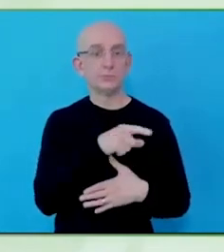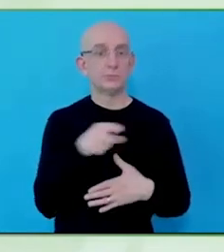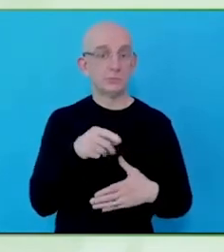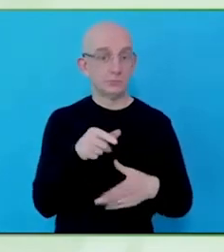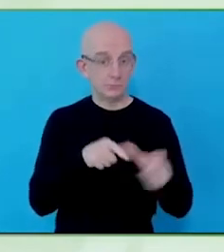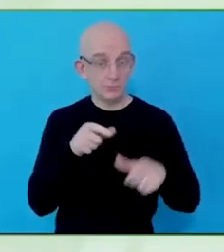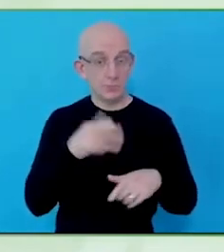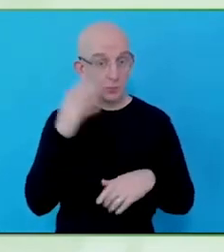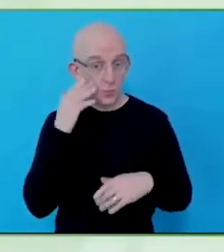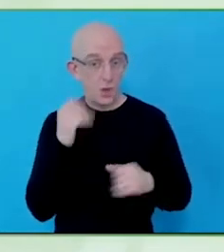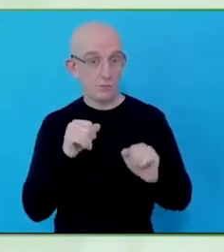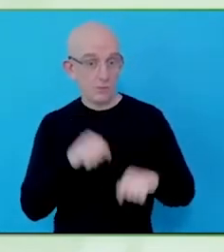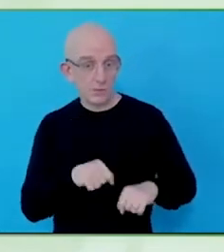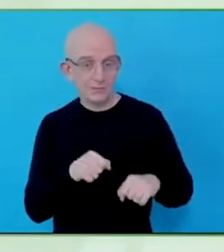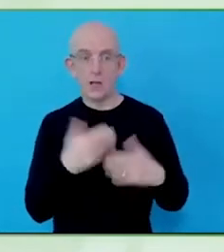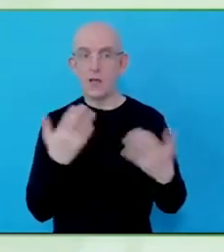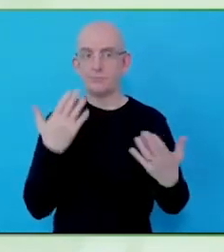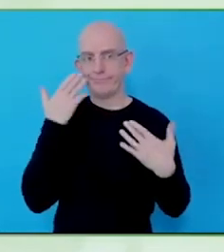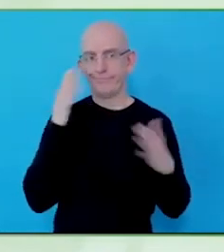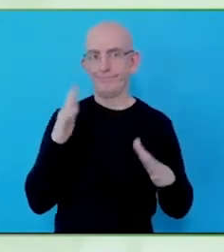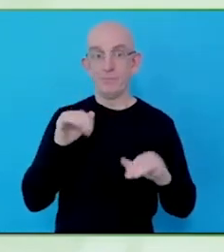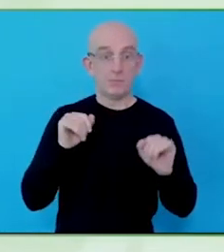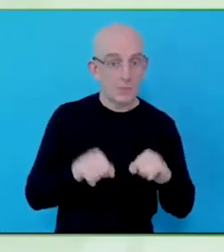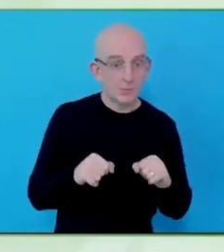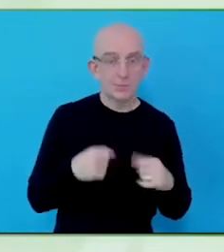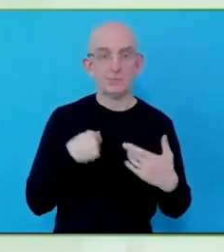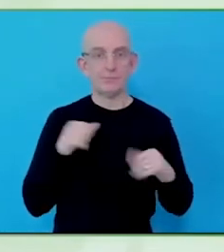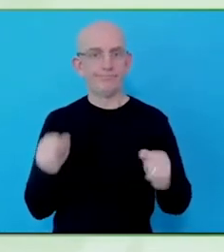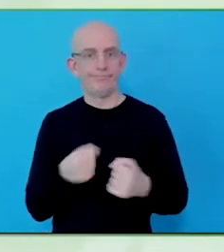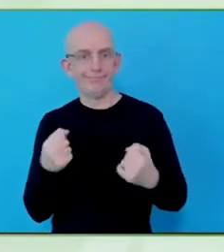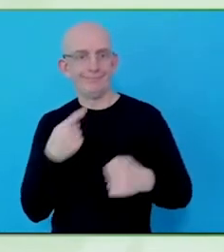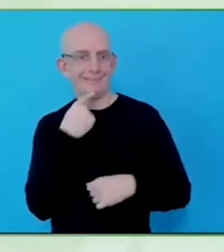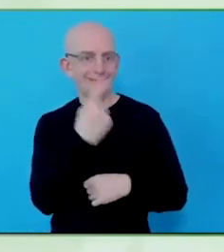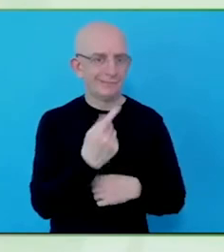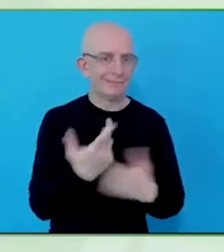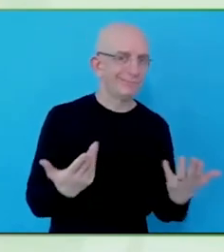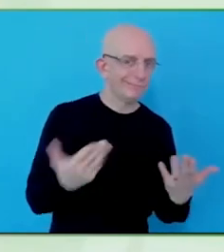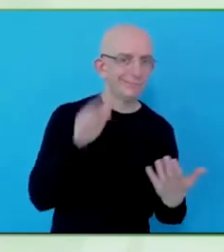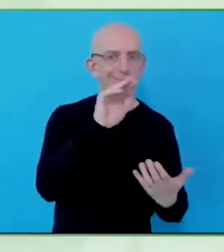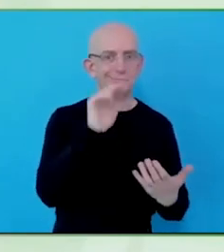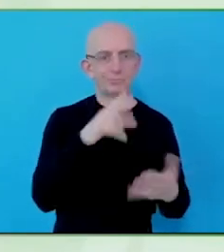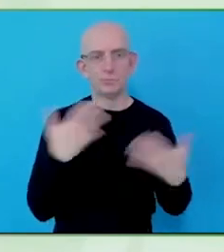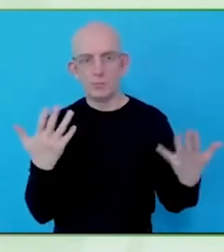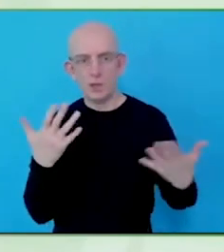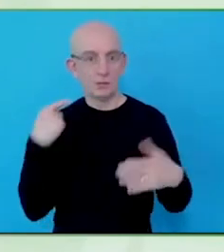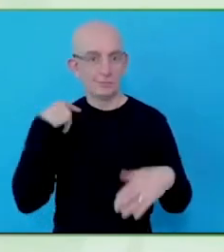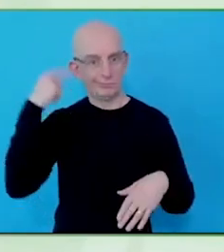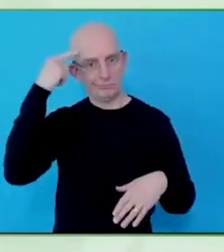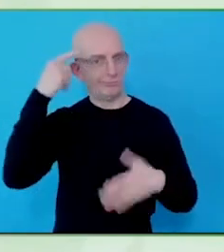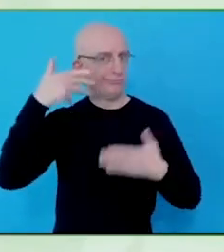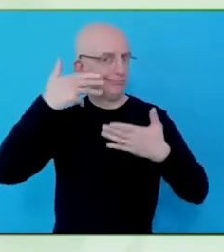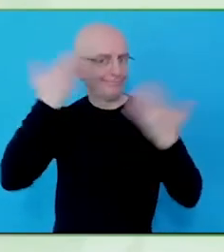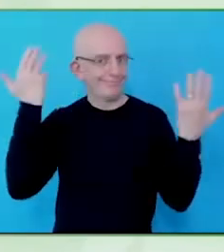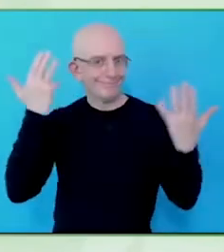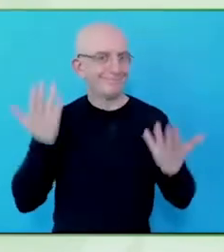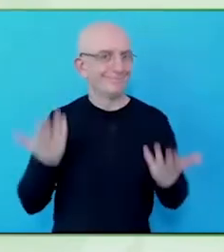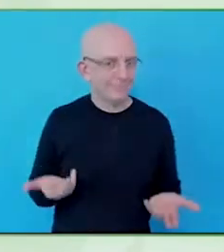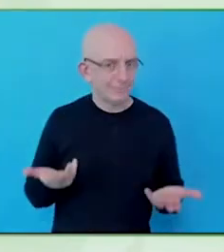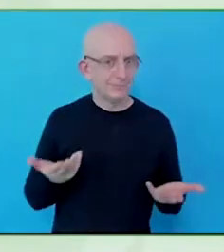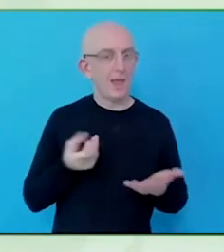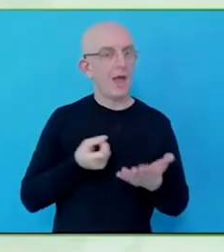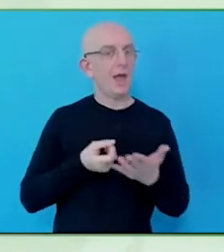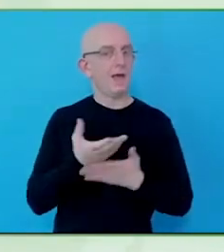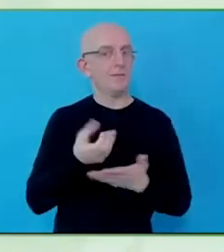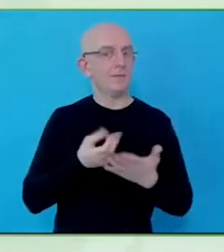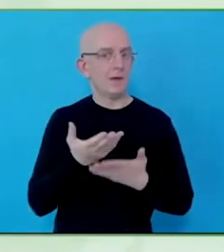because the standards are being developed, but it will be prominent. It will be very present. From the industry perspective, the